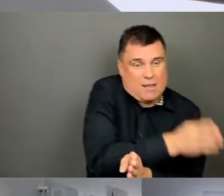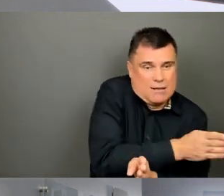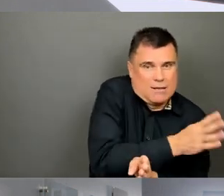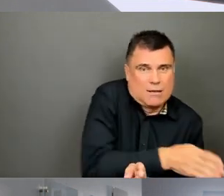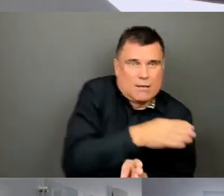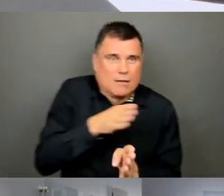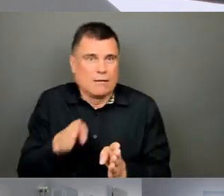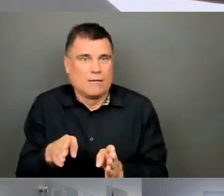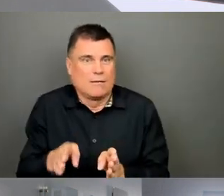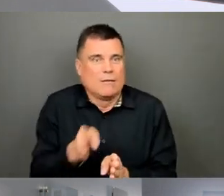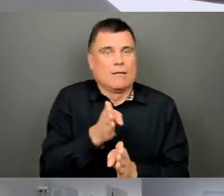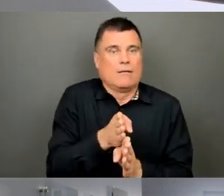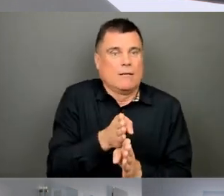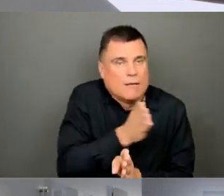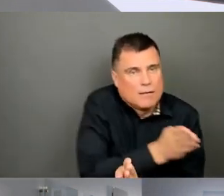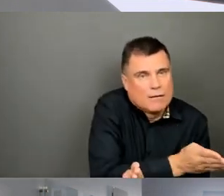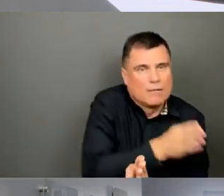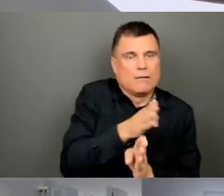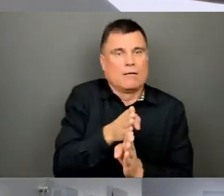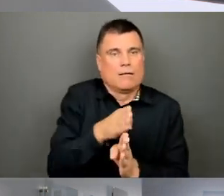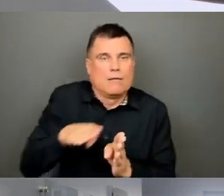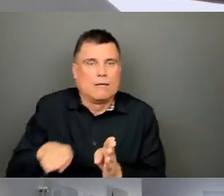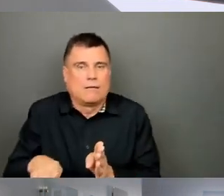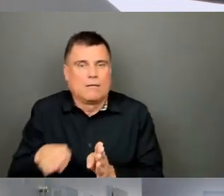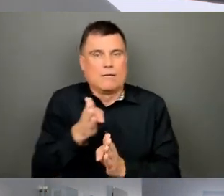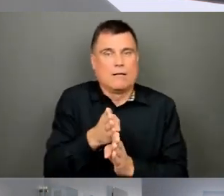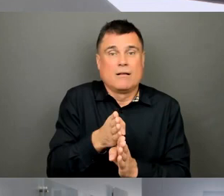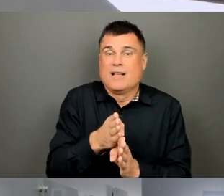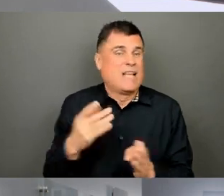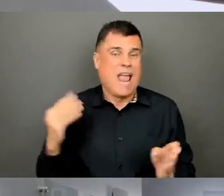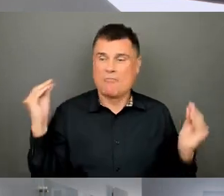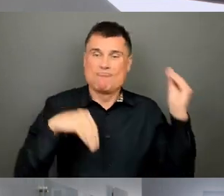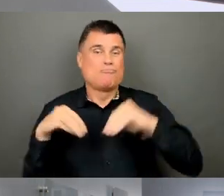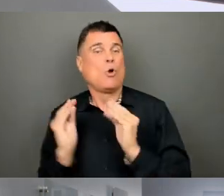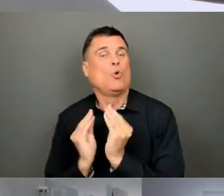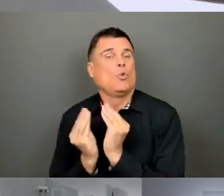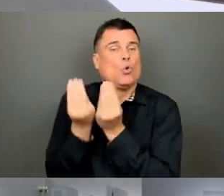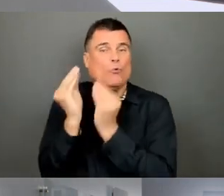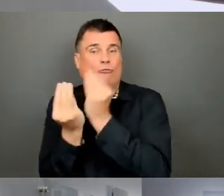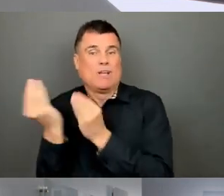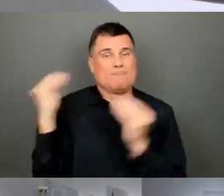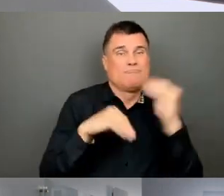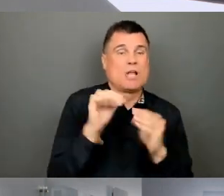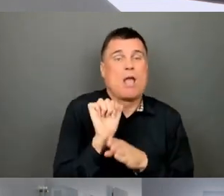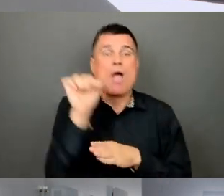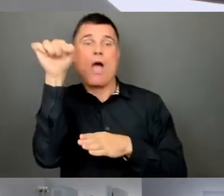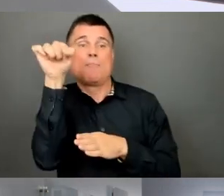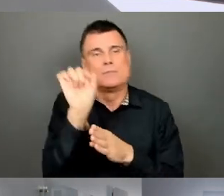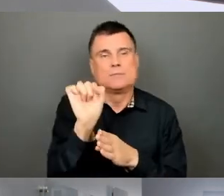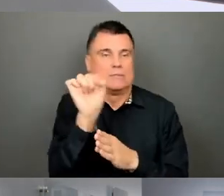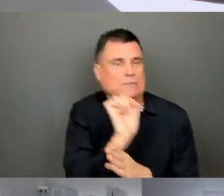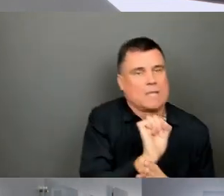center. Tighten that core. Put a groove into it. Up groove in this case. Nice.